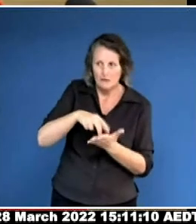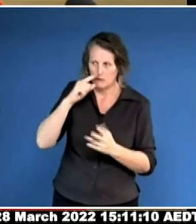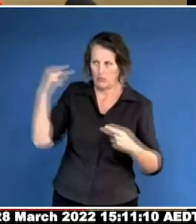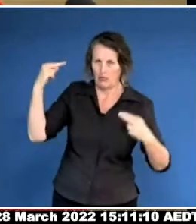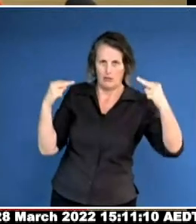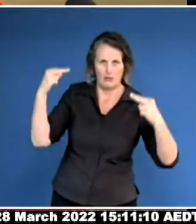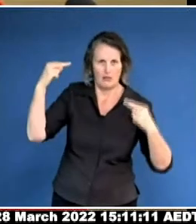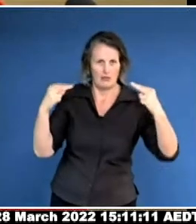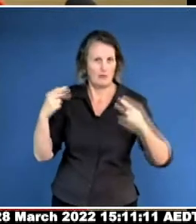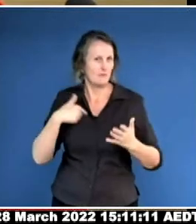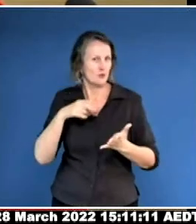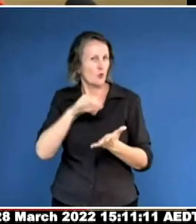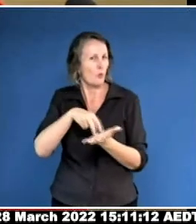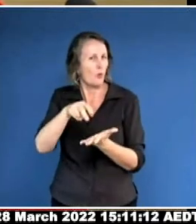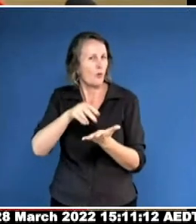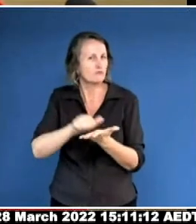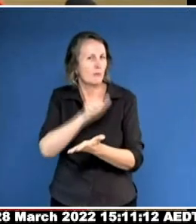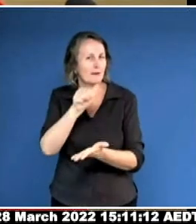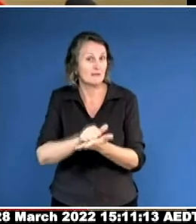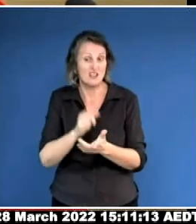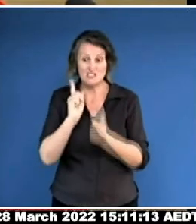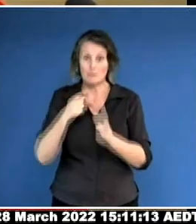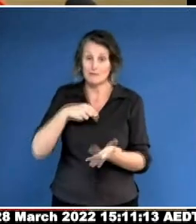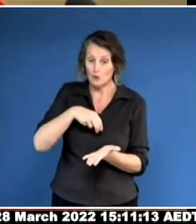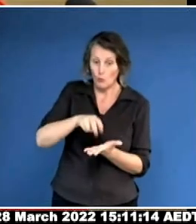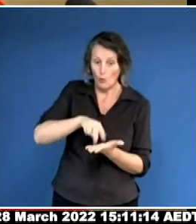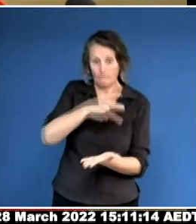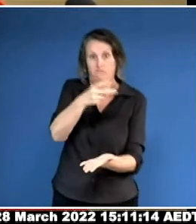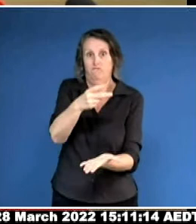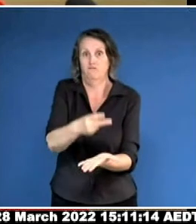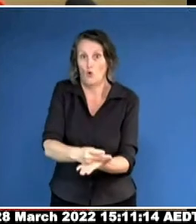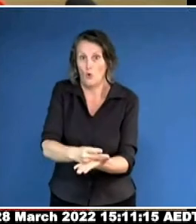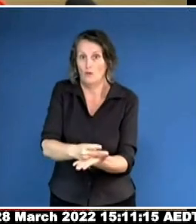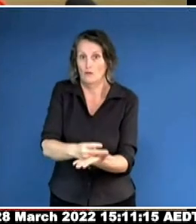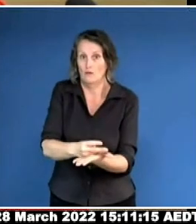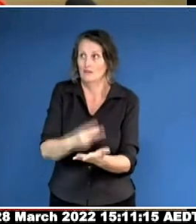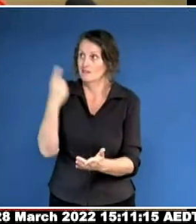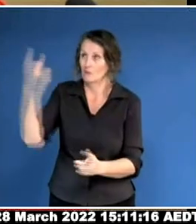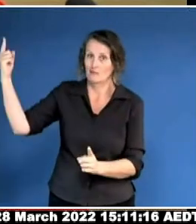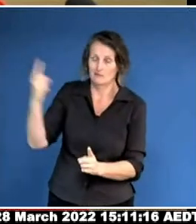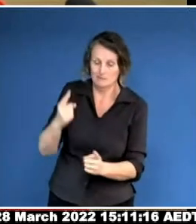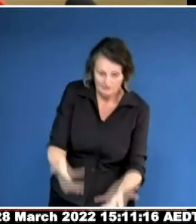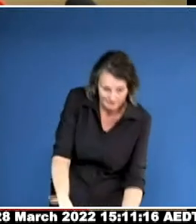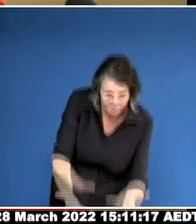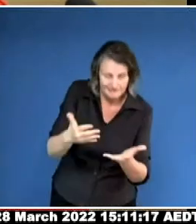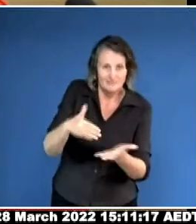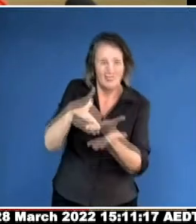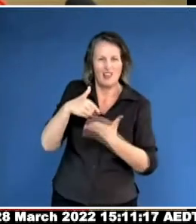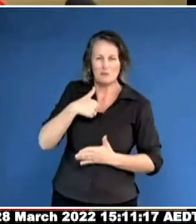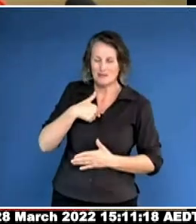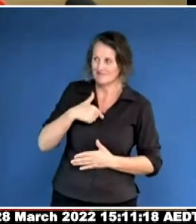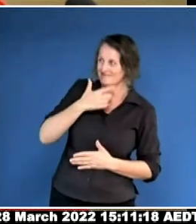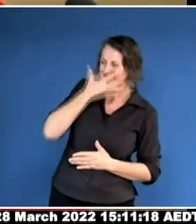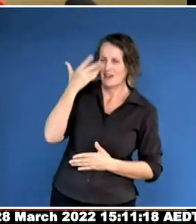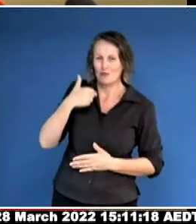stairs. Many times, I would fall over and need assistance from a stranger to stand up. If